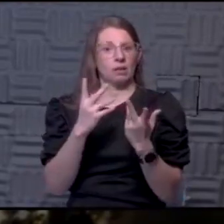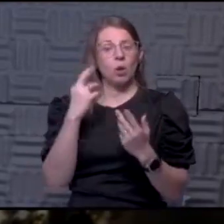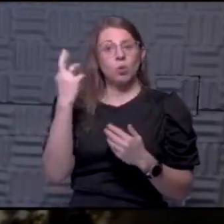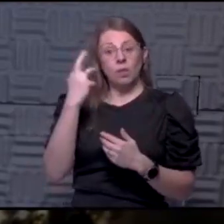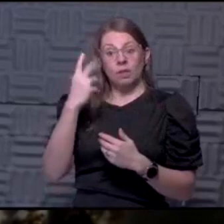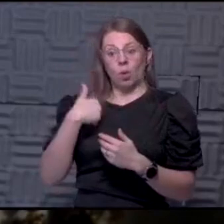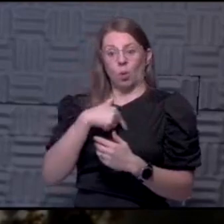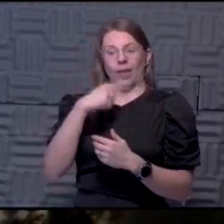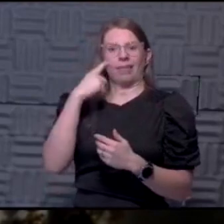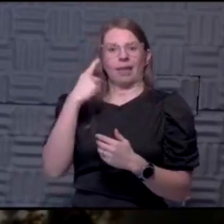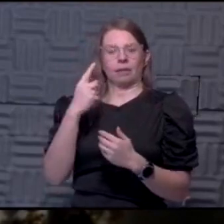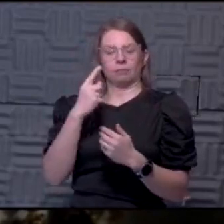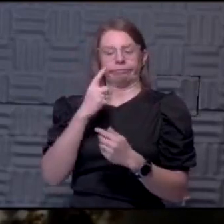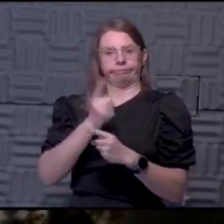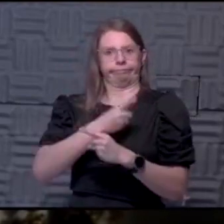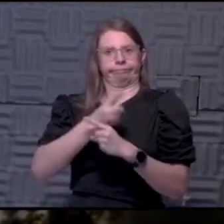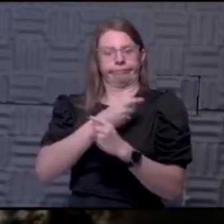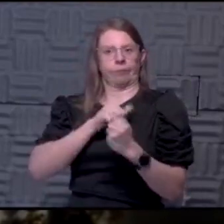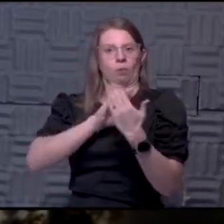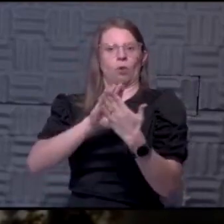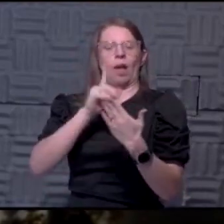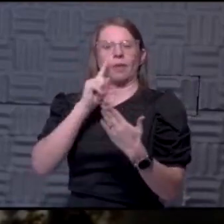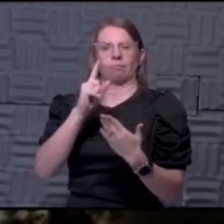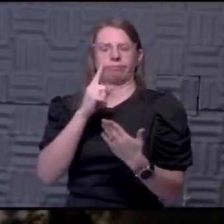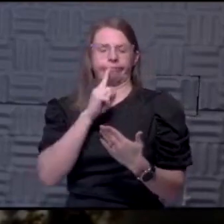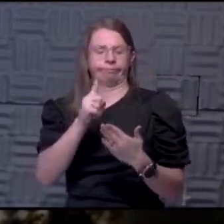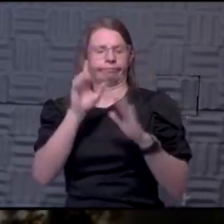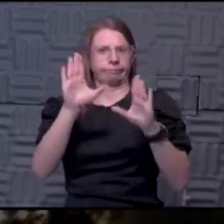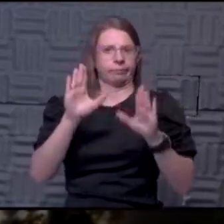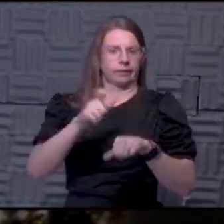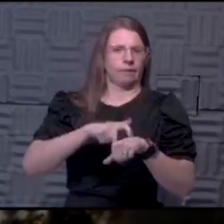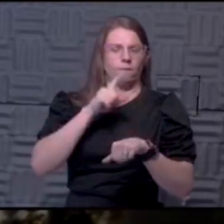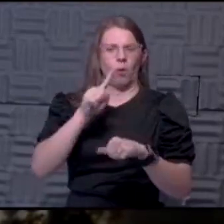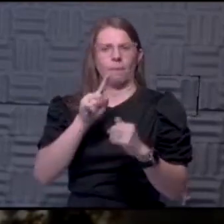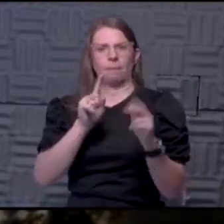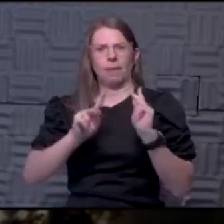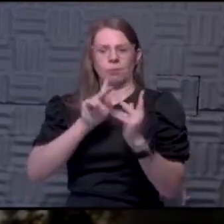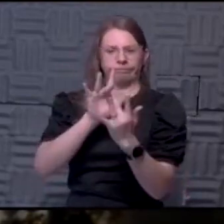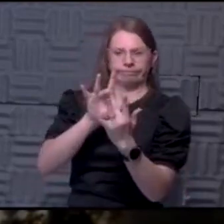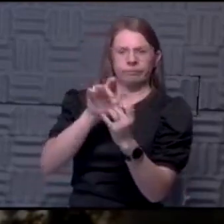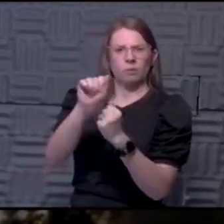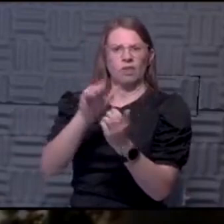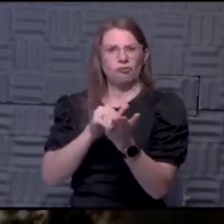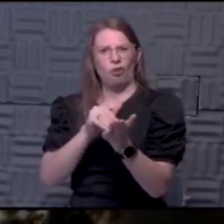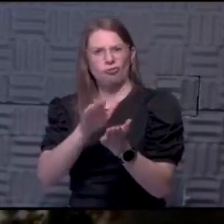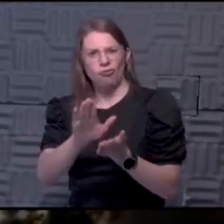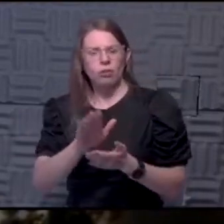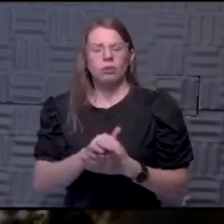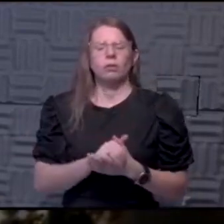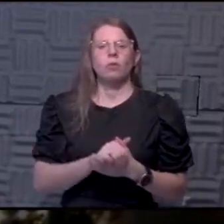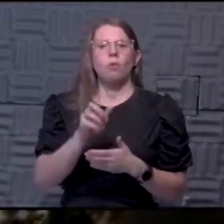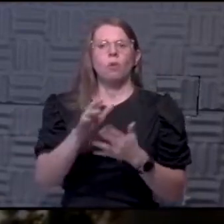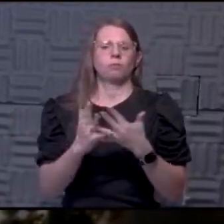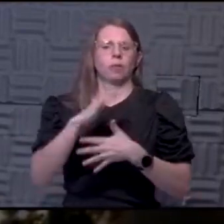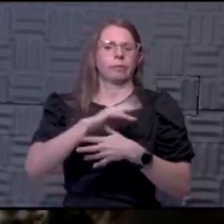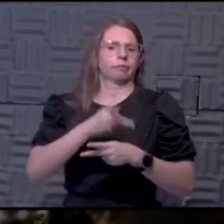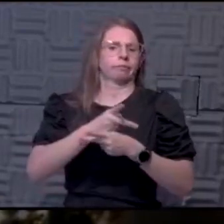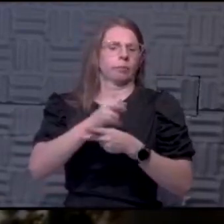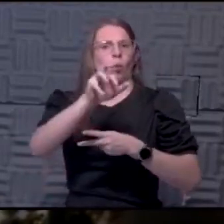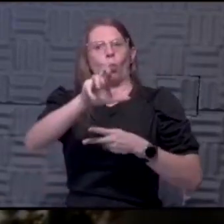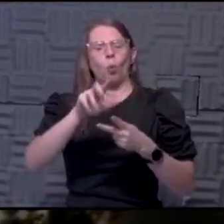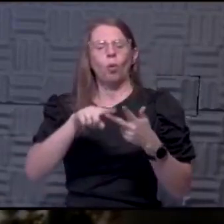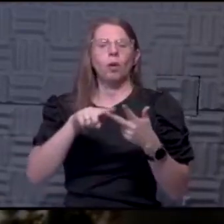reasonable approach. Again, I think that it would be a really great time for people to touch base with their physician or their primary care or